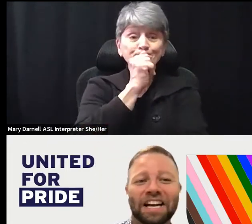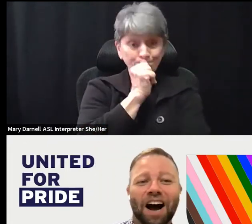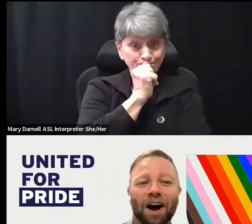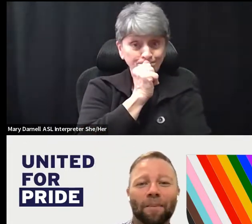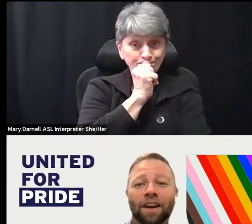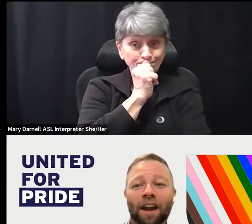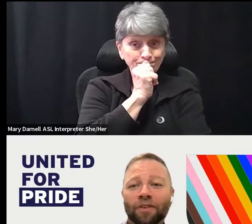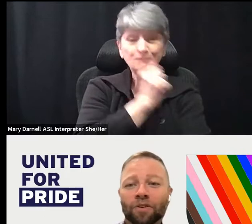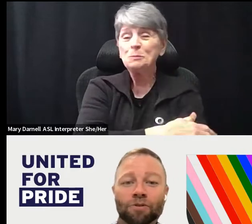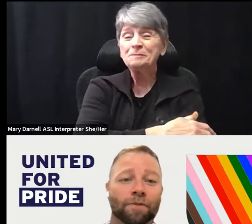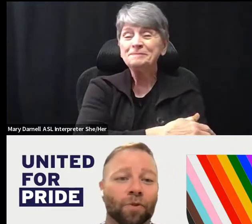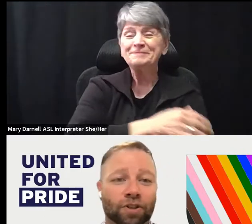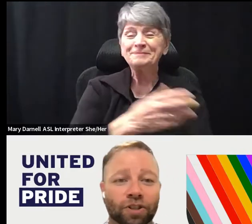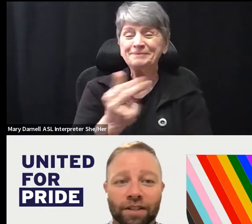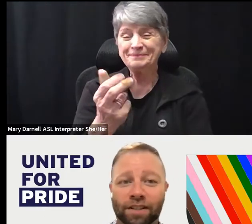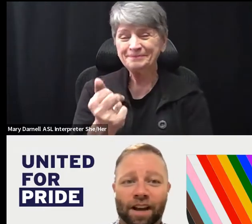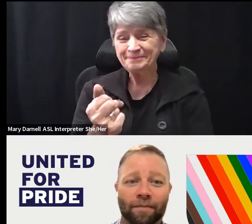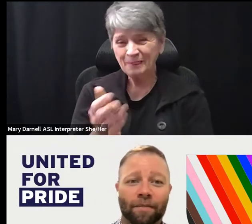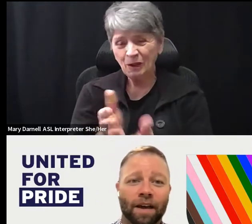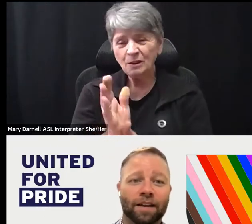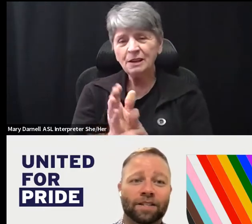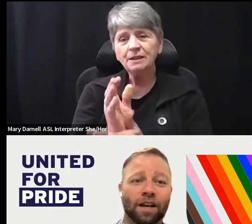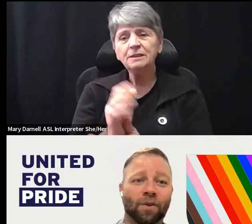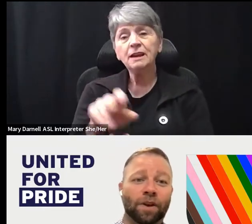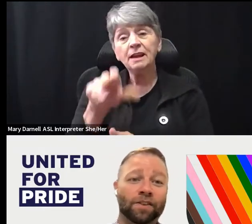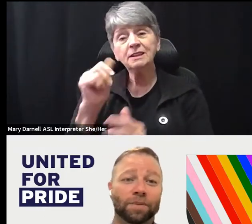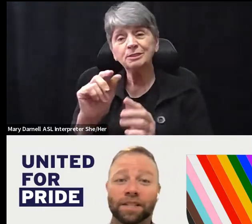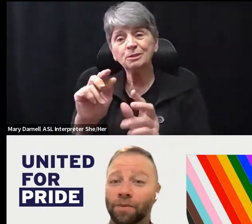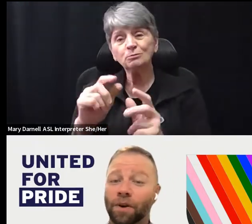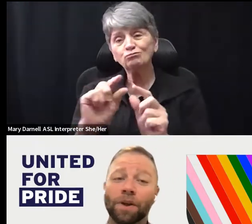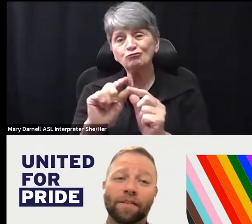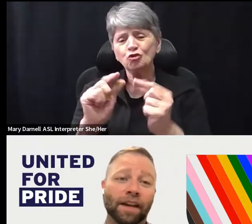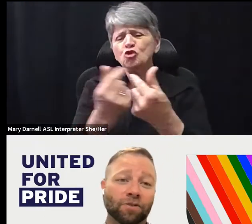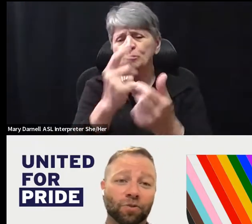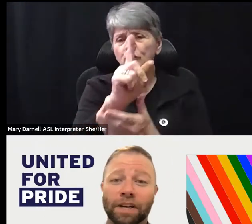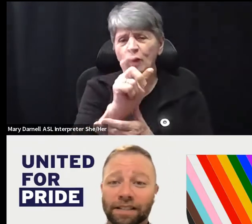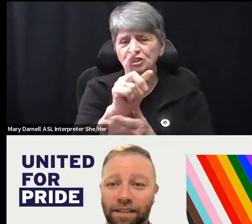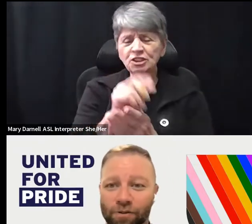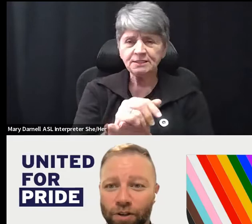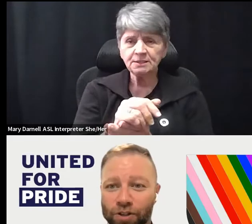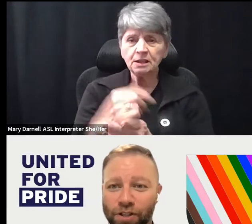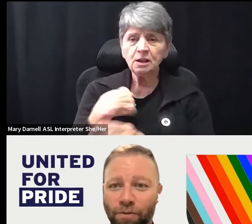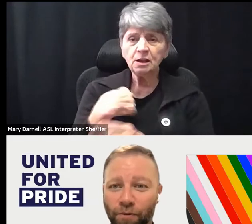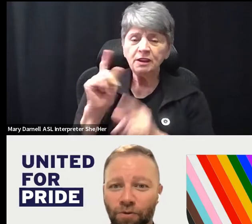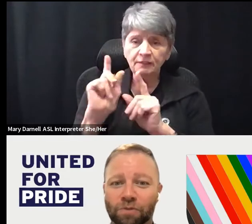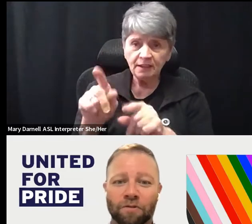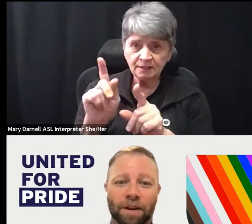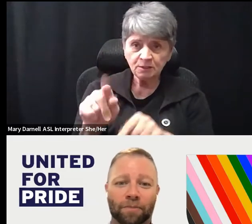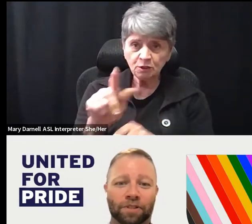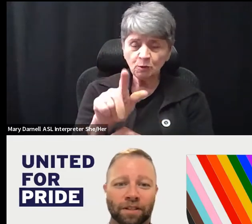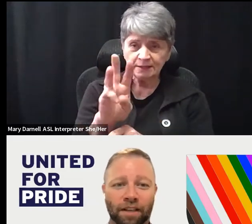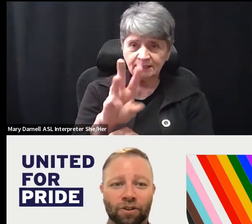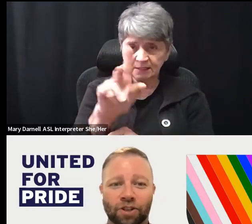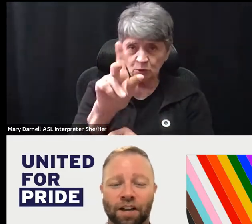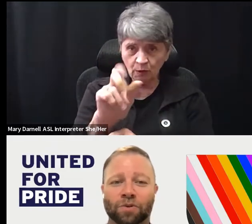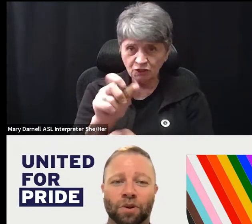right. Another group of questions, I just want to say we have answered 26 questions from folks that we've been